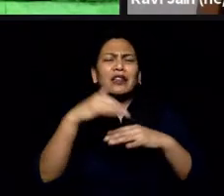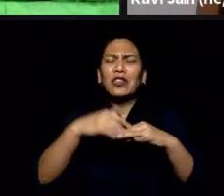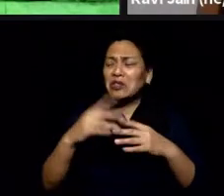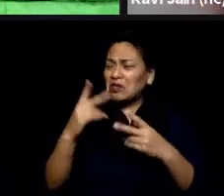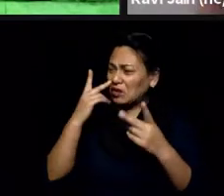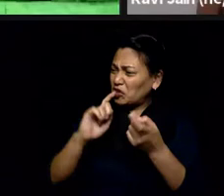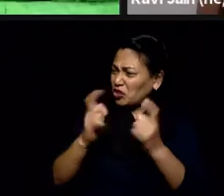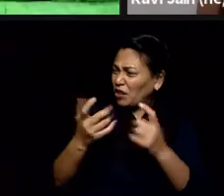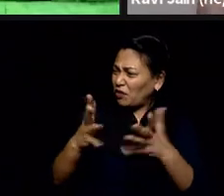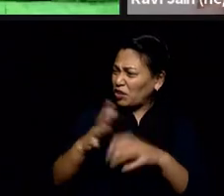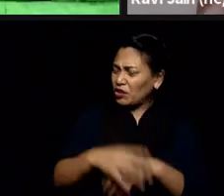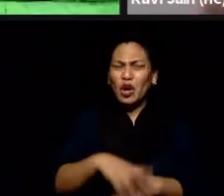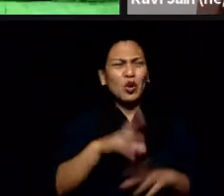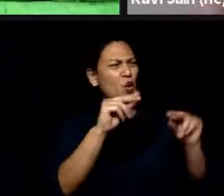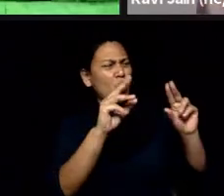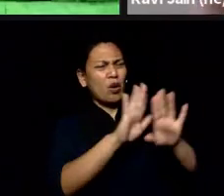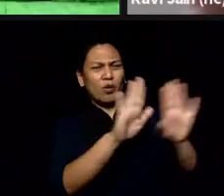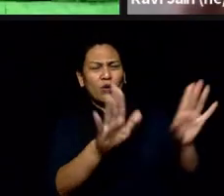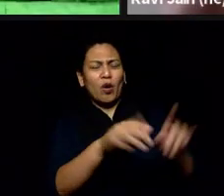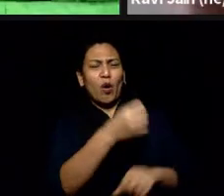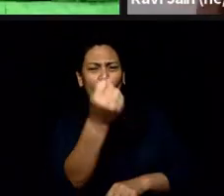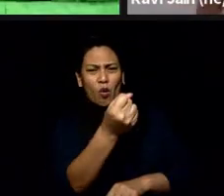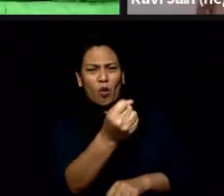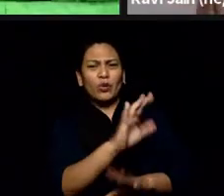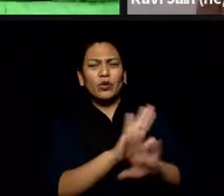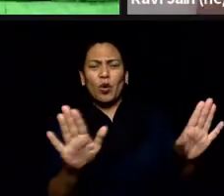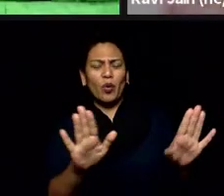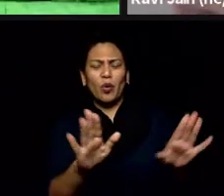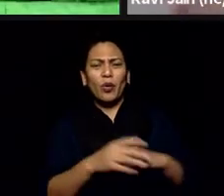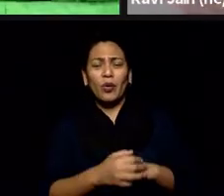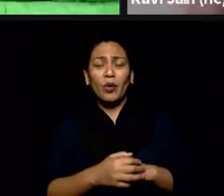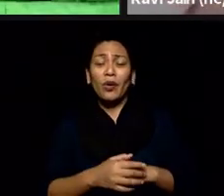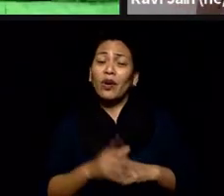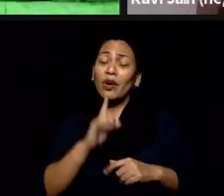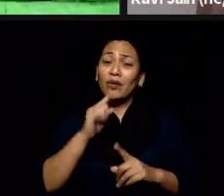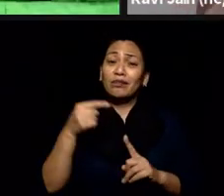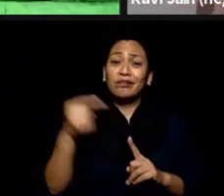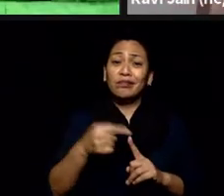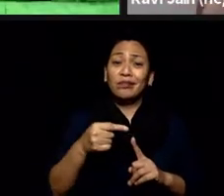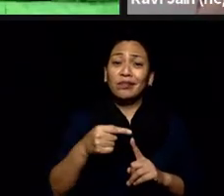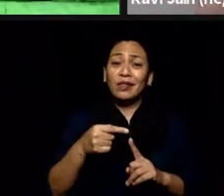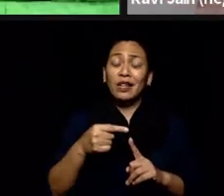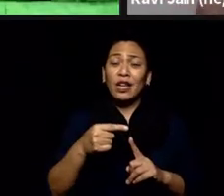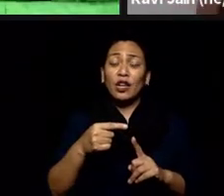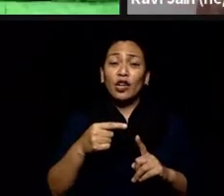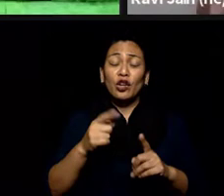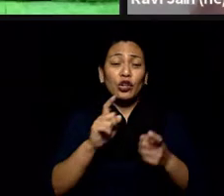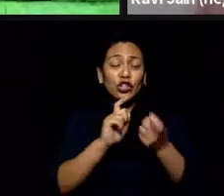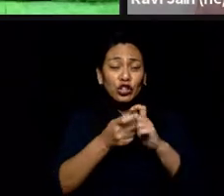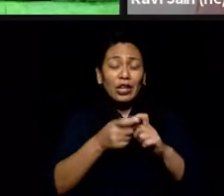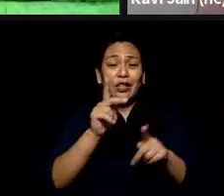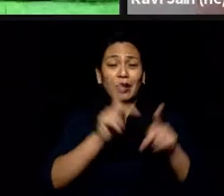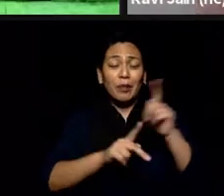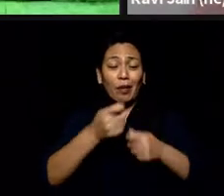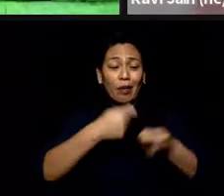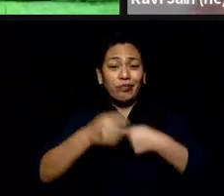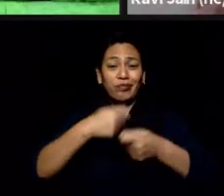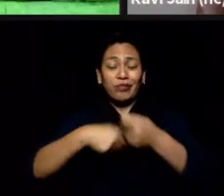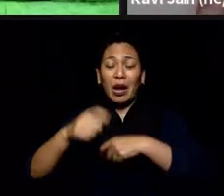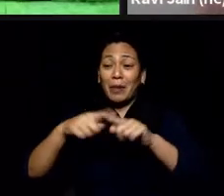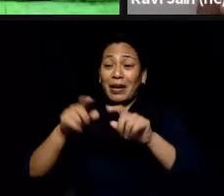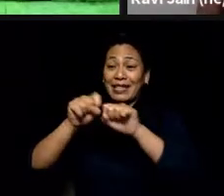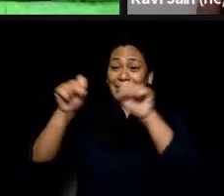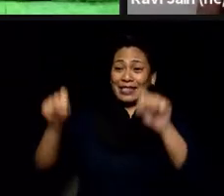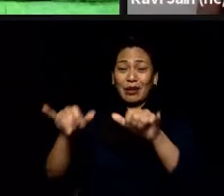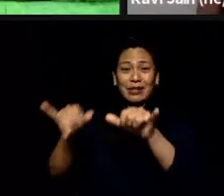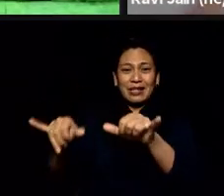no, actually, no. Hold on a second. Let's get the story straight. First of all, you can change the people, but you don't change the